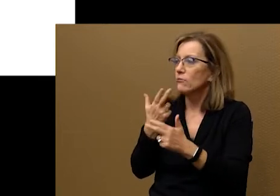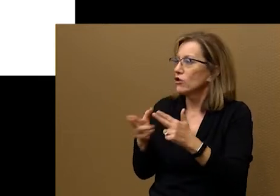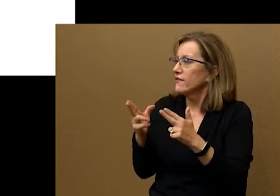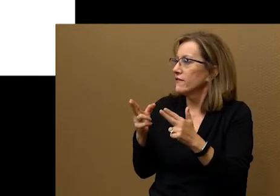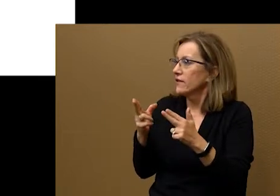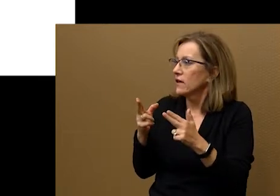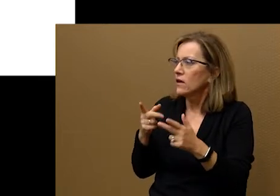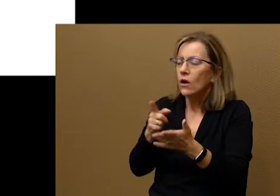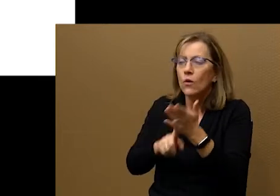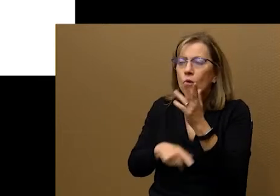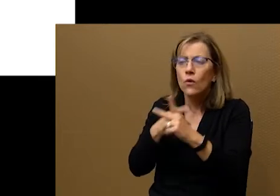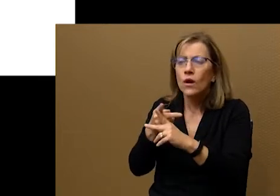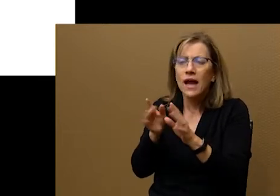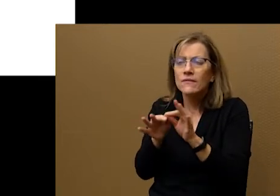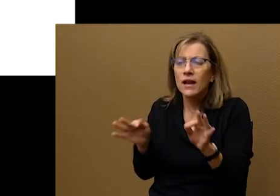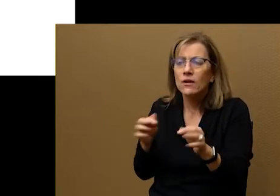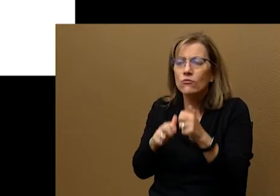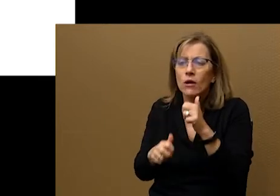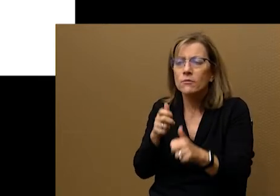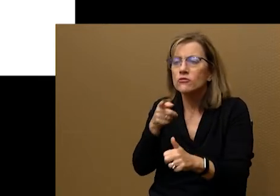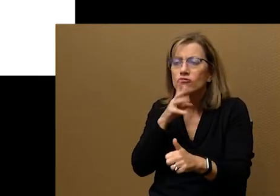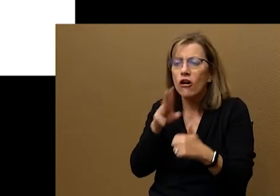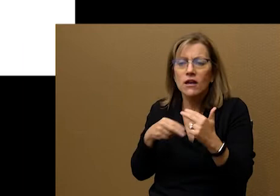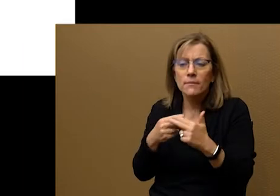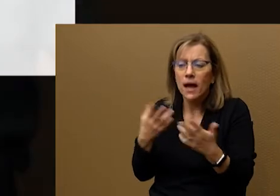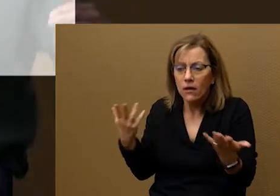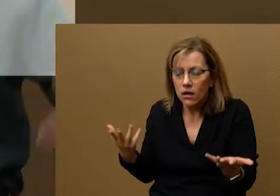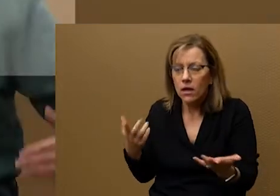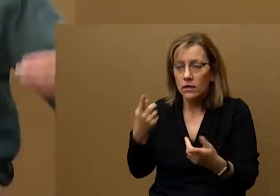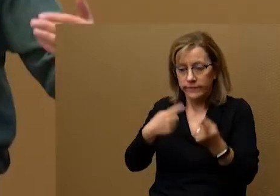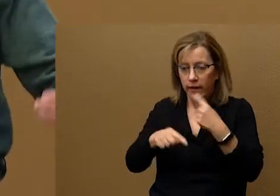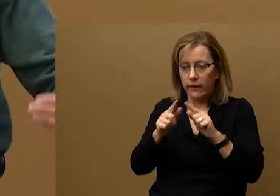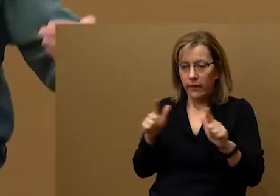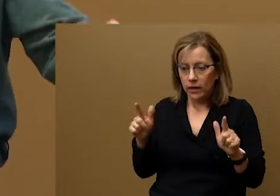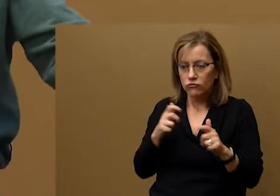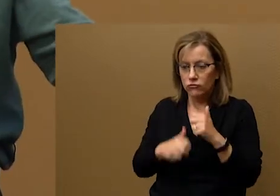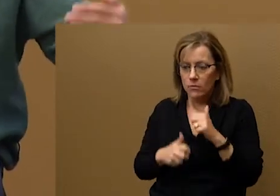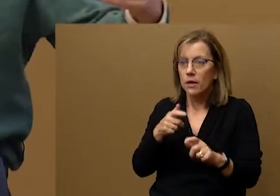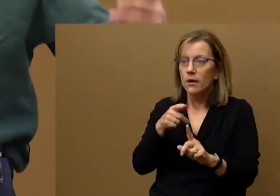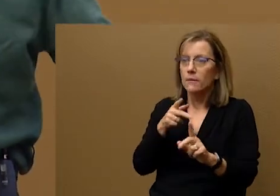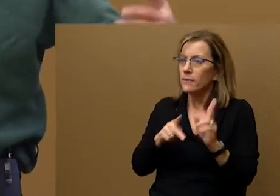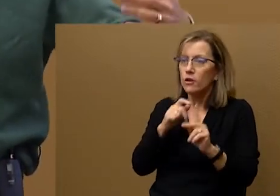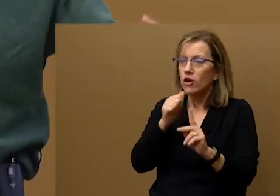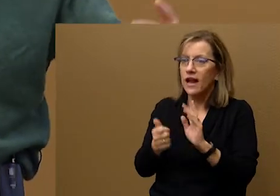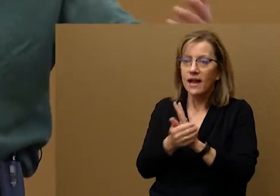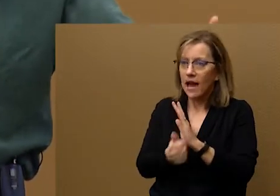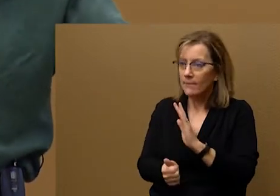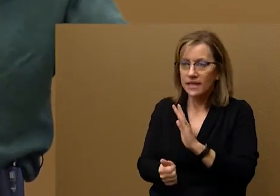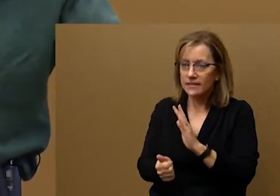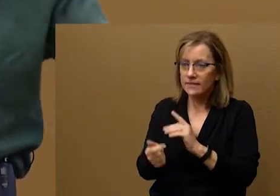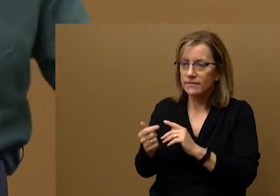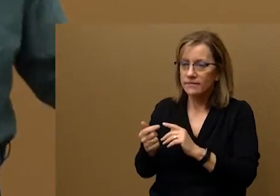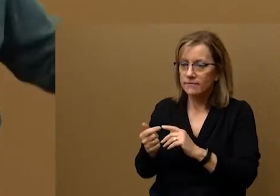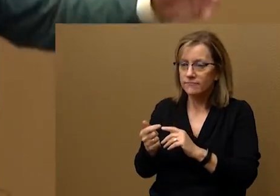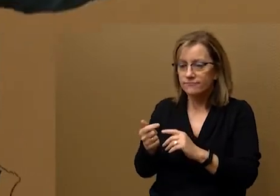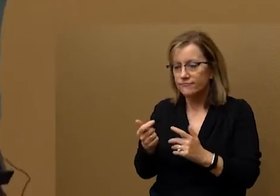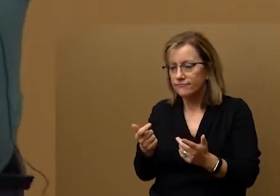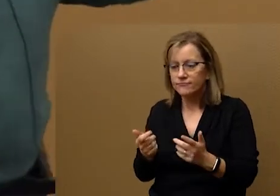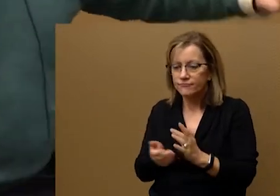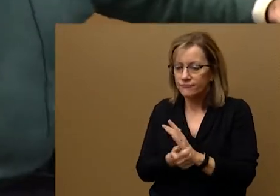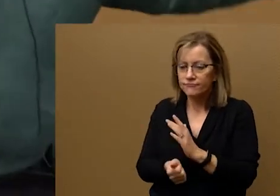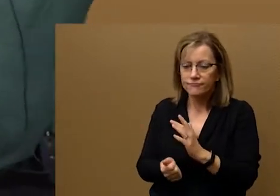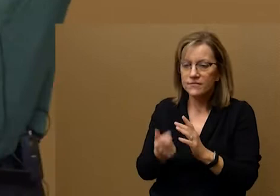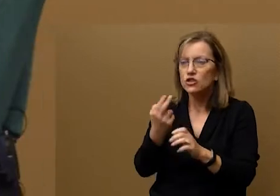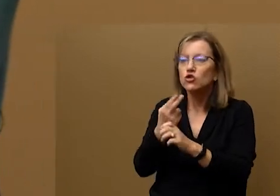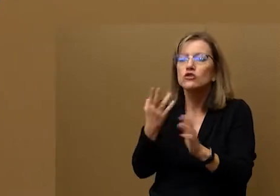going to go real briefly. What kind of language problems are we talking about? Sign language problems when people are not competent signers.